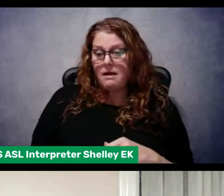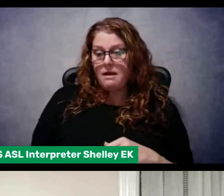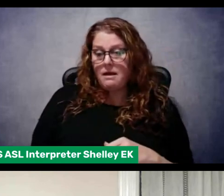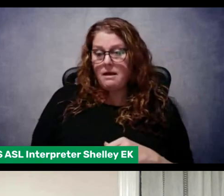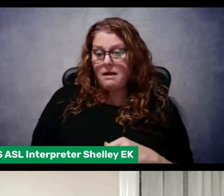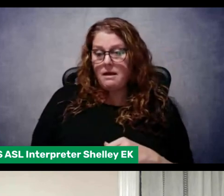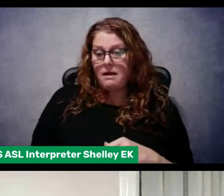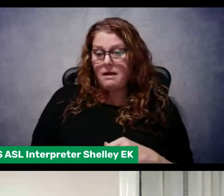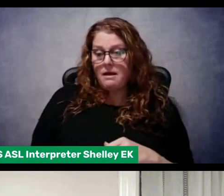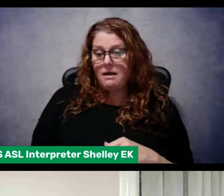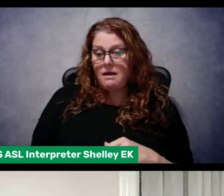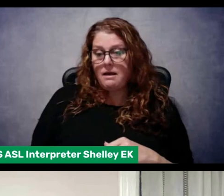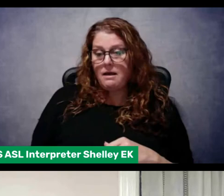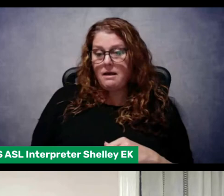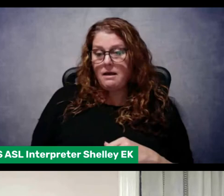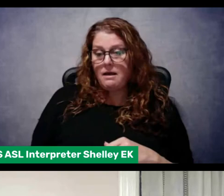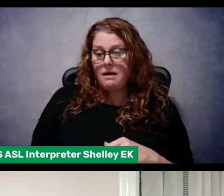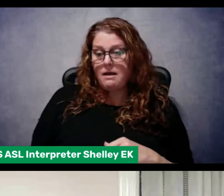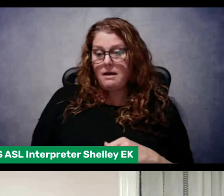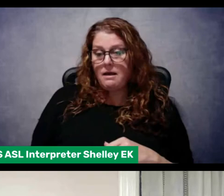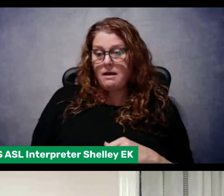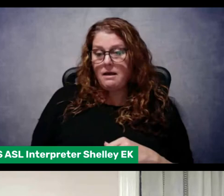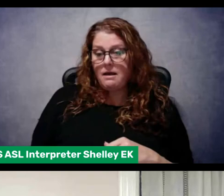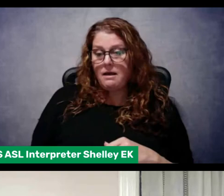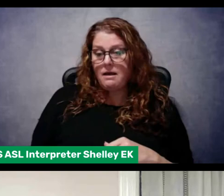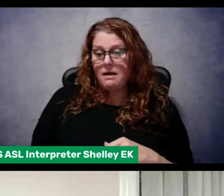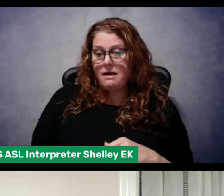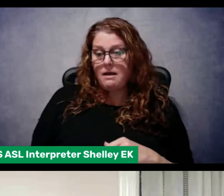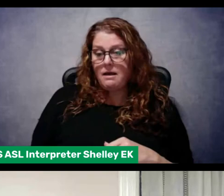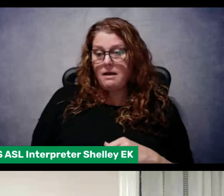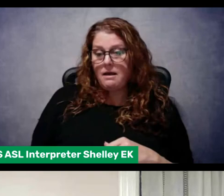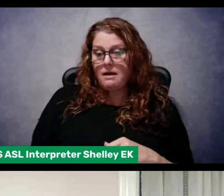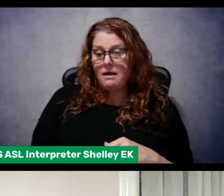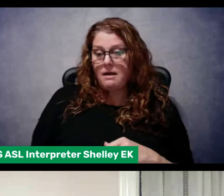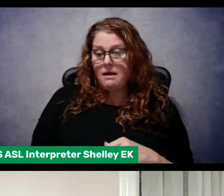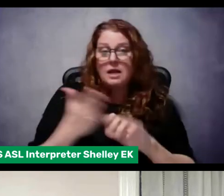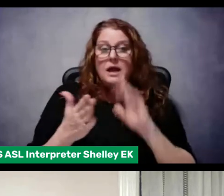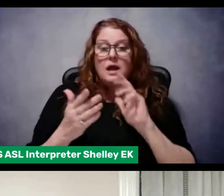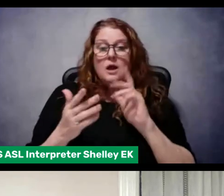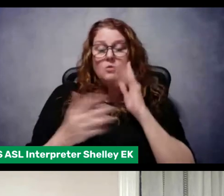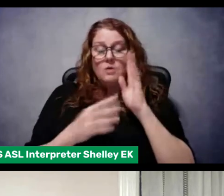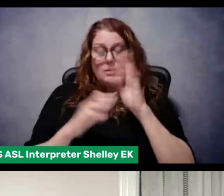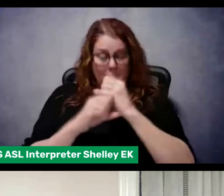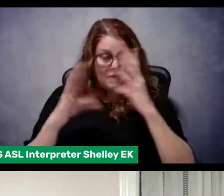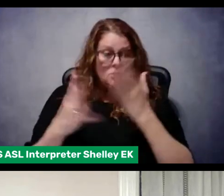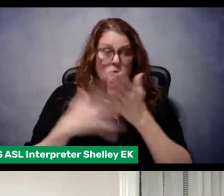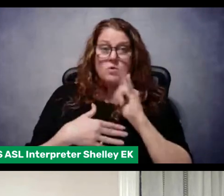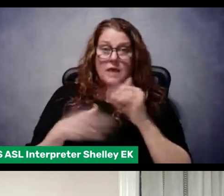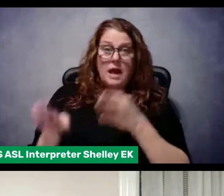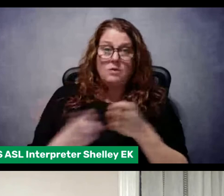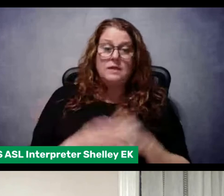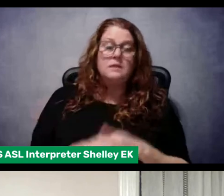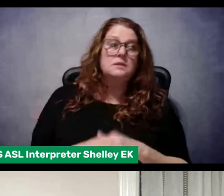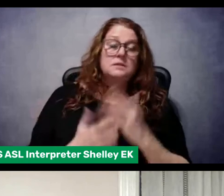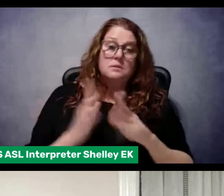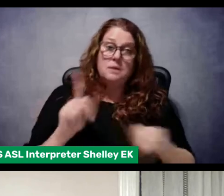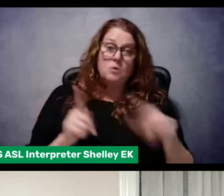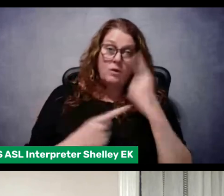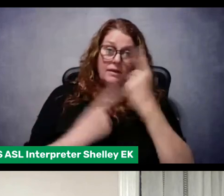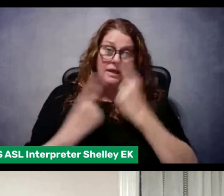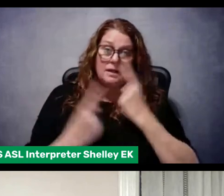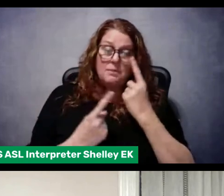support, right? Thinking about like, how do we fight abolition and how do we reimagine, you know, directly through that outlet. There's folks that are thinking